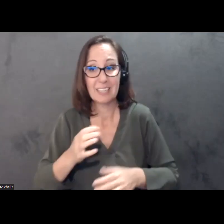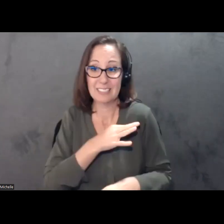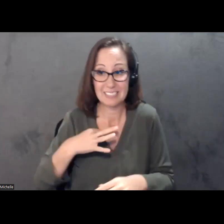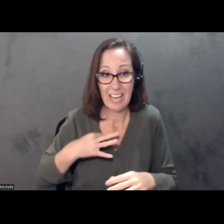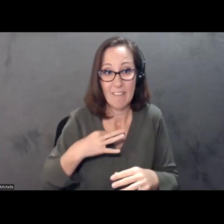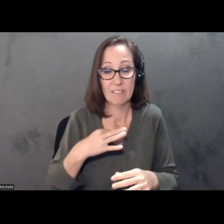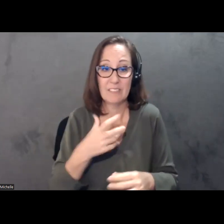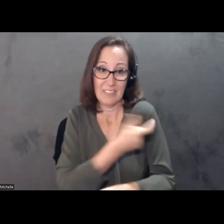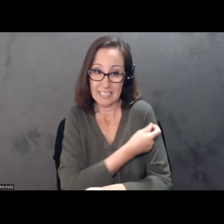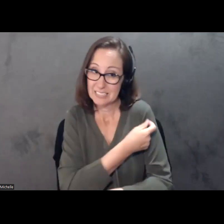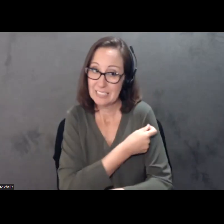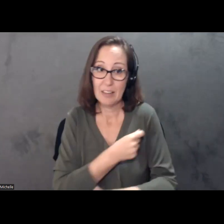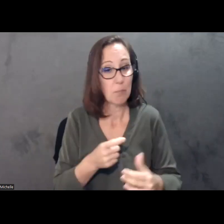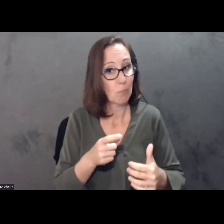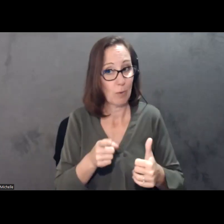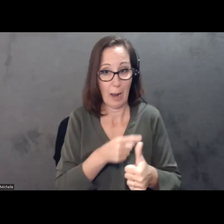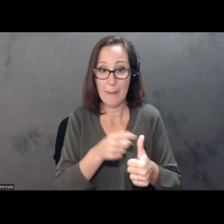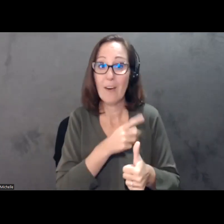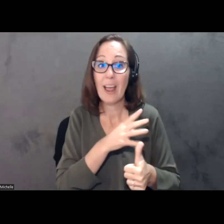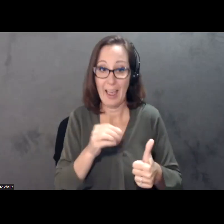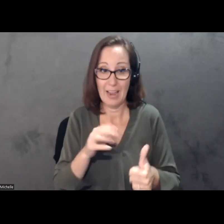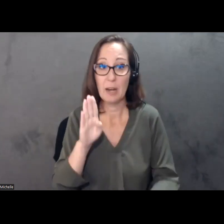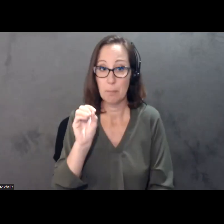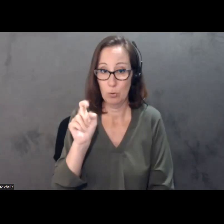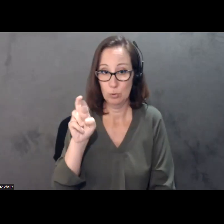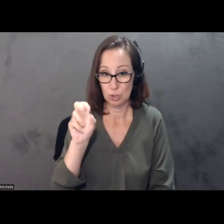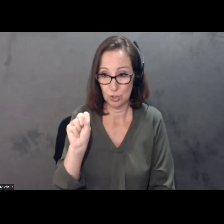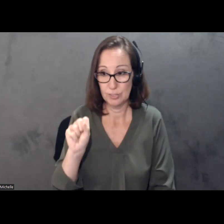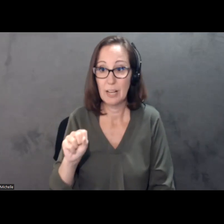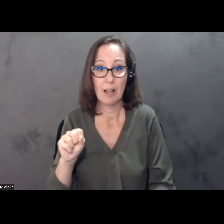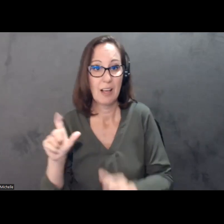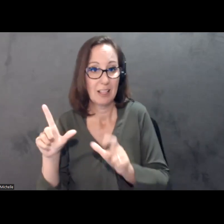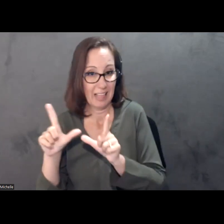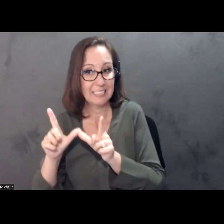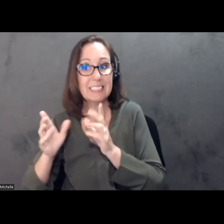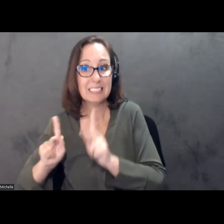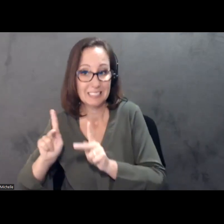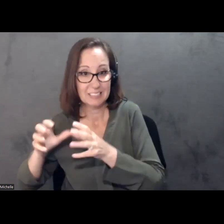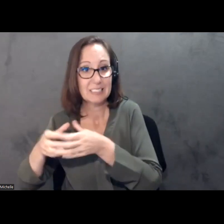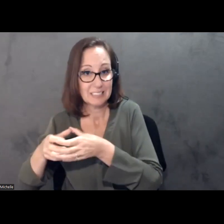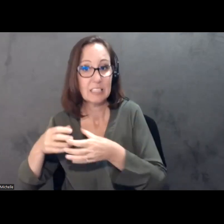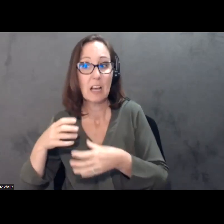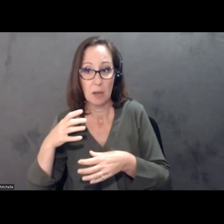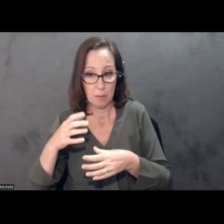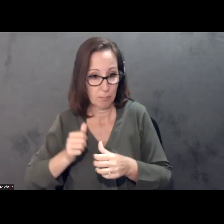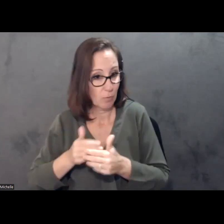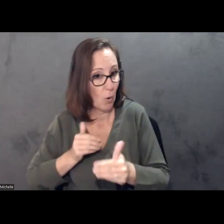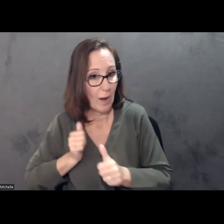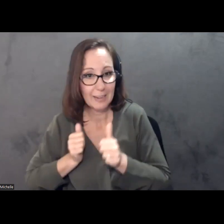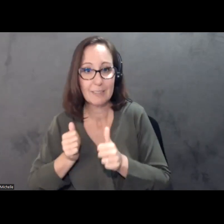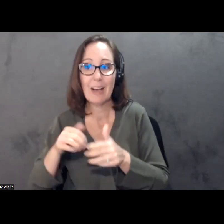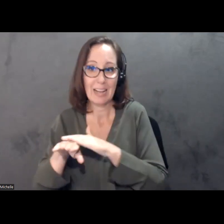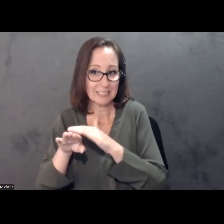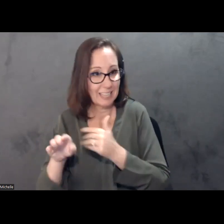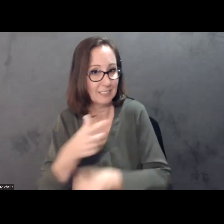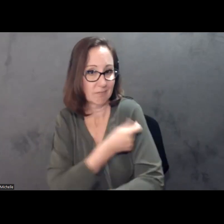series, and their booster doses. We encourage licensees of these facilities to be proactive and arrange for access to the vaccines and